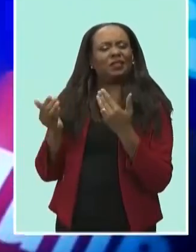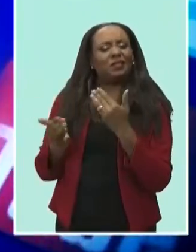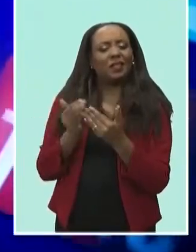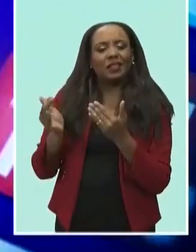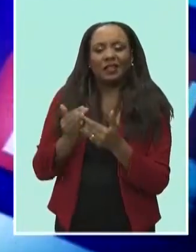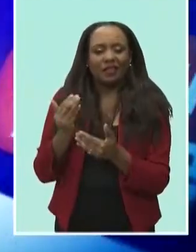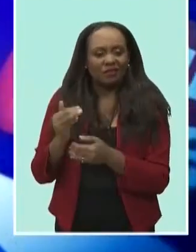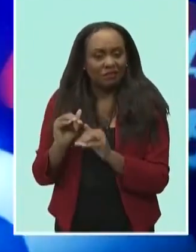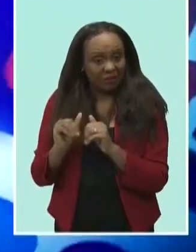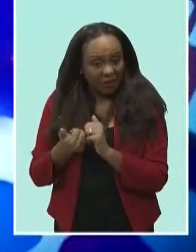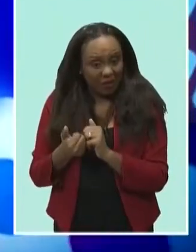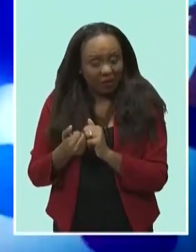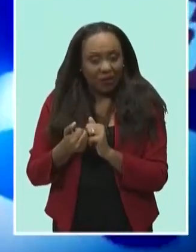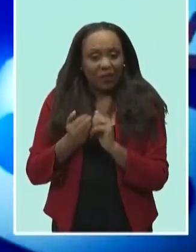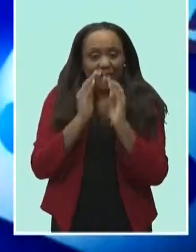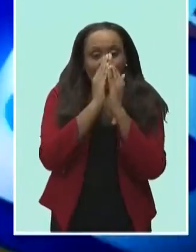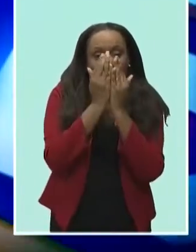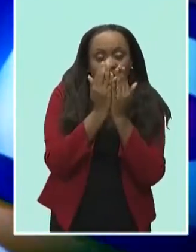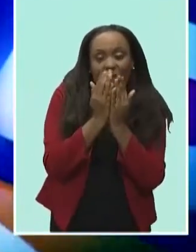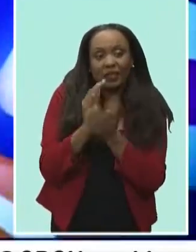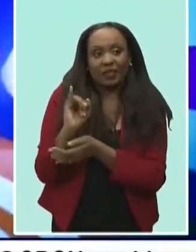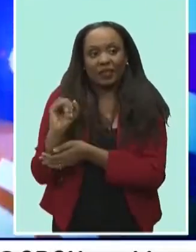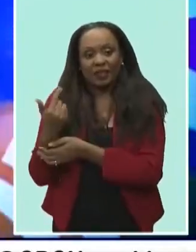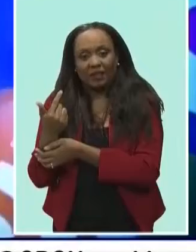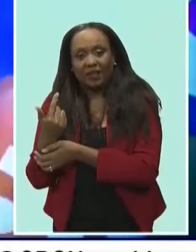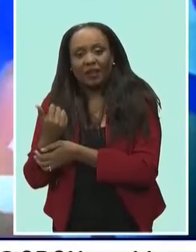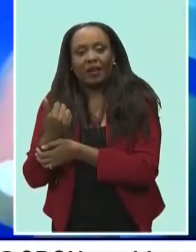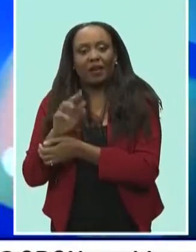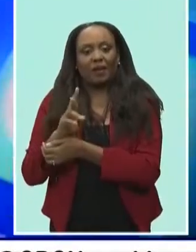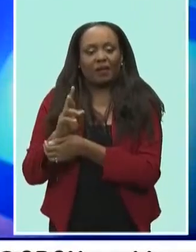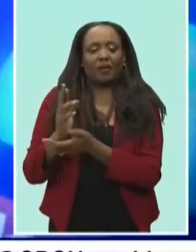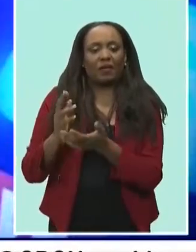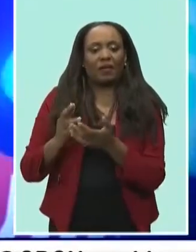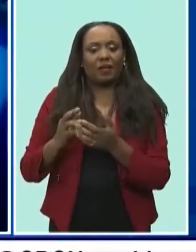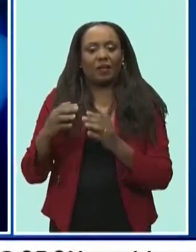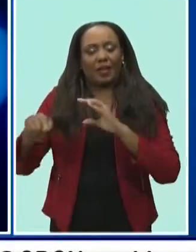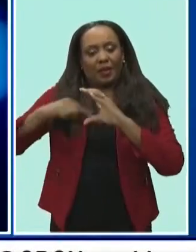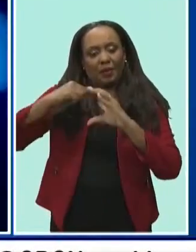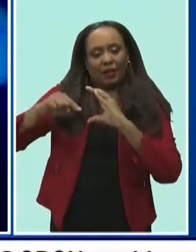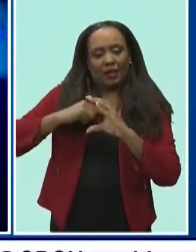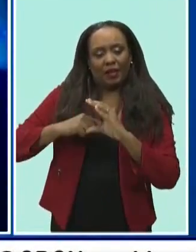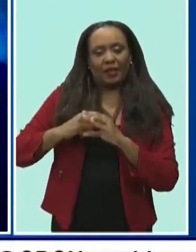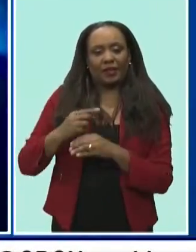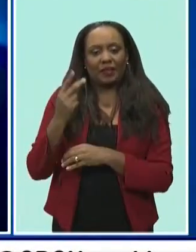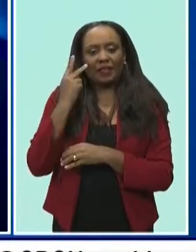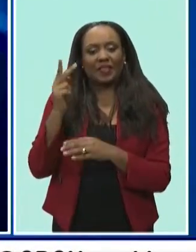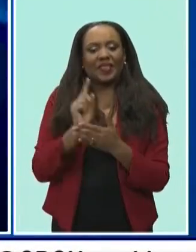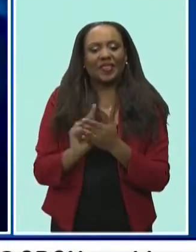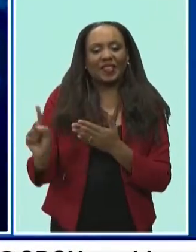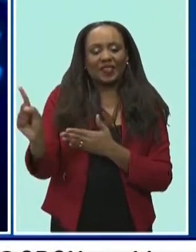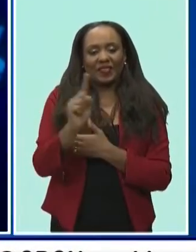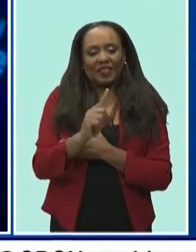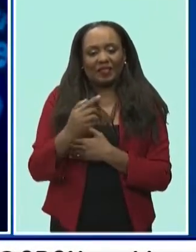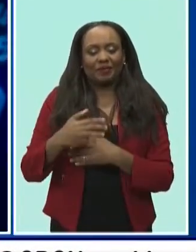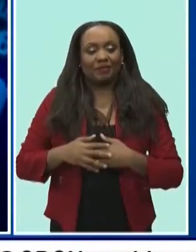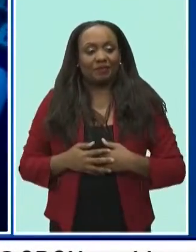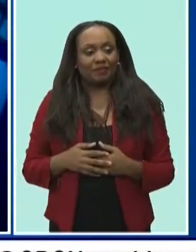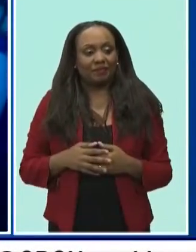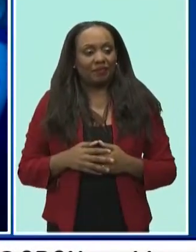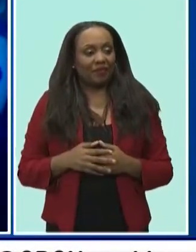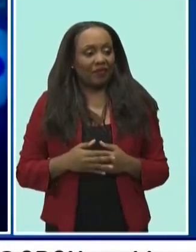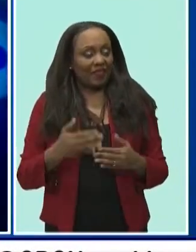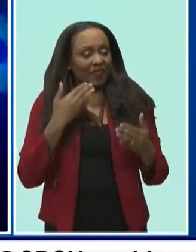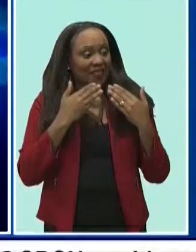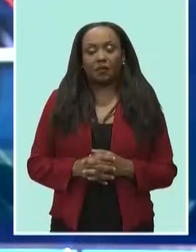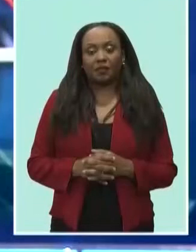easily. We're on Facebook, Instagram, and you can also reach us by email. So we'll see you next week. Lisa? Thank